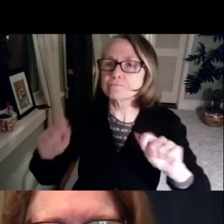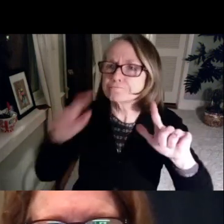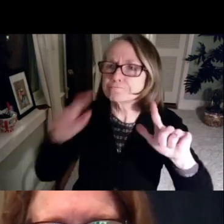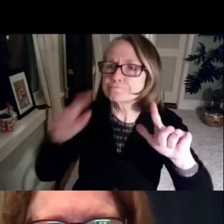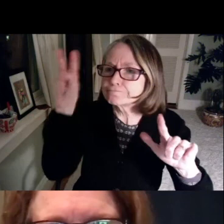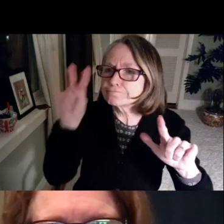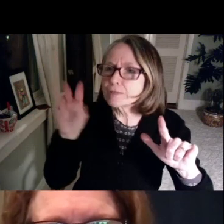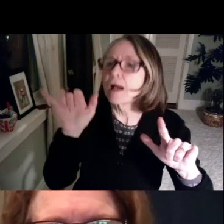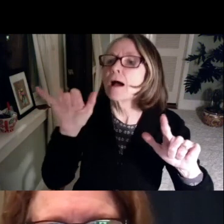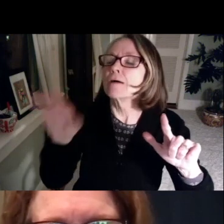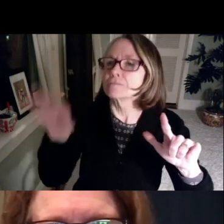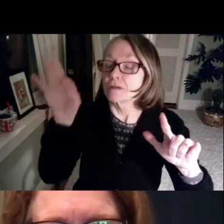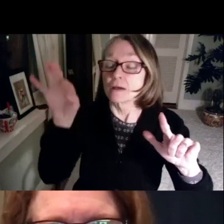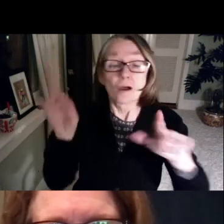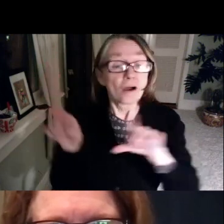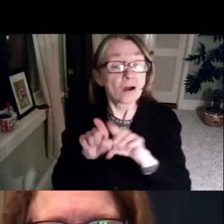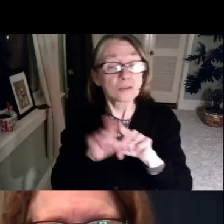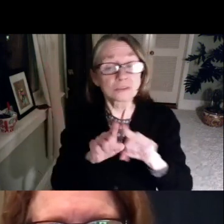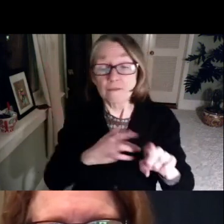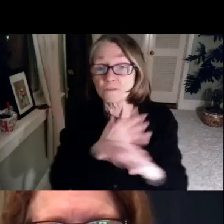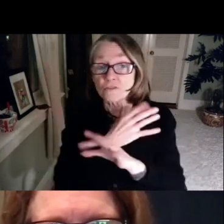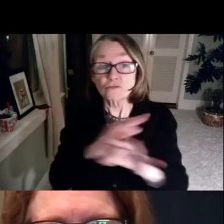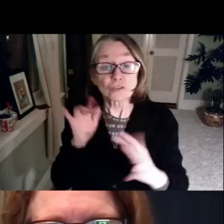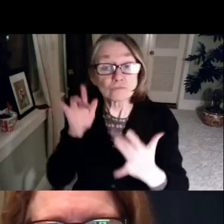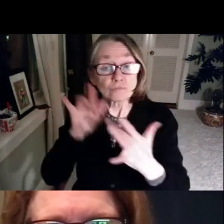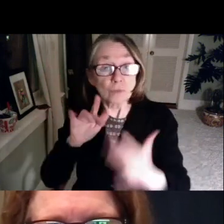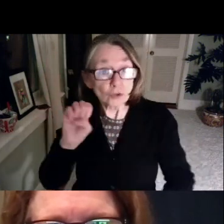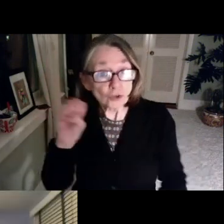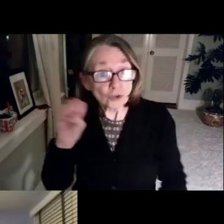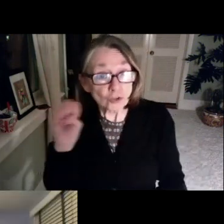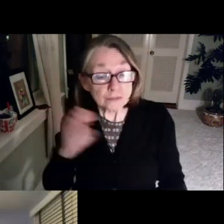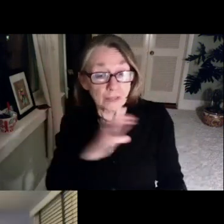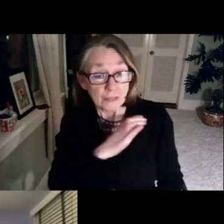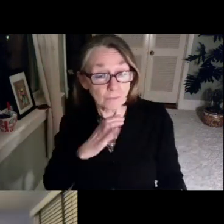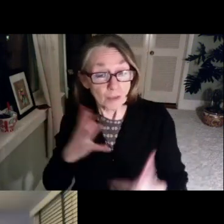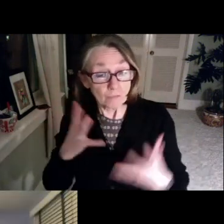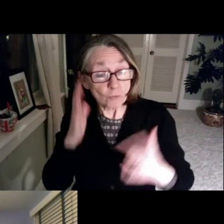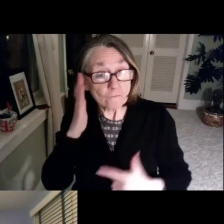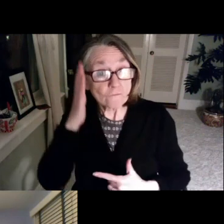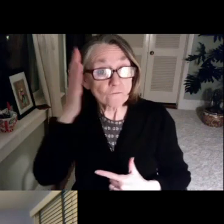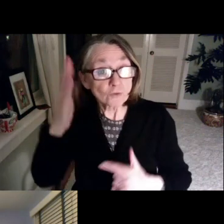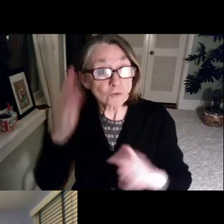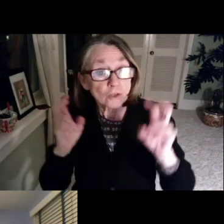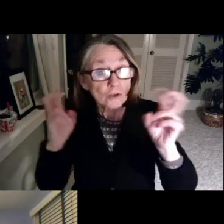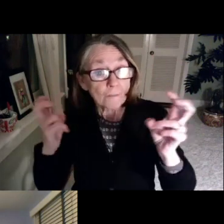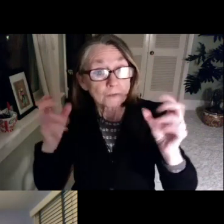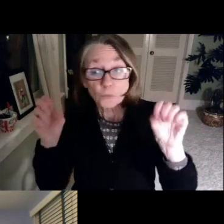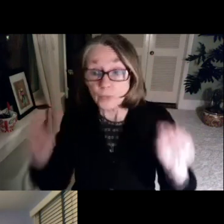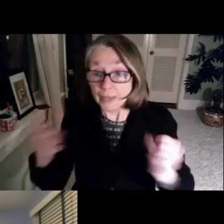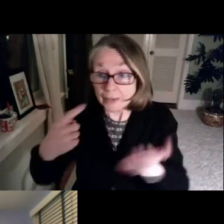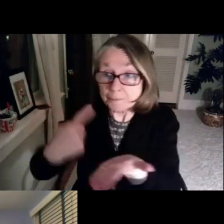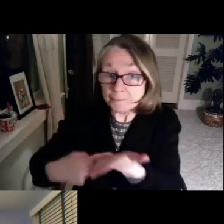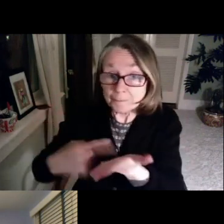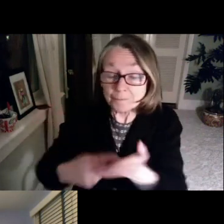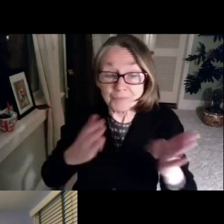again, please feel free to contact Ernest at the commission if you want future webinar topics that we can look at. So